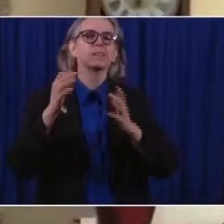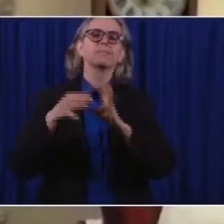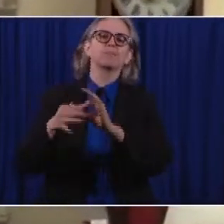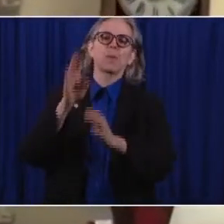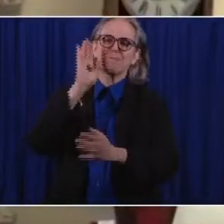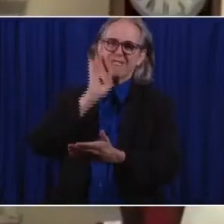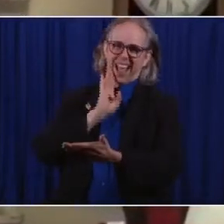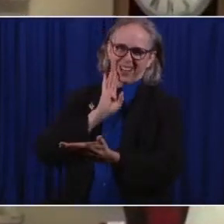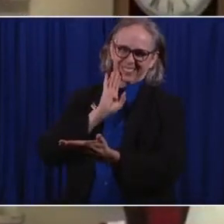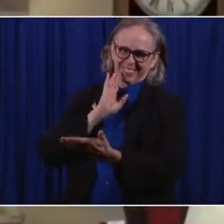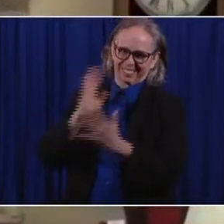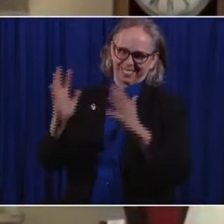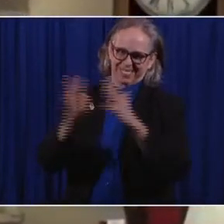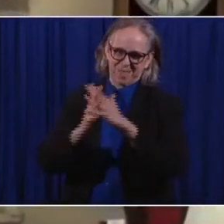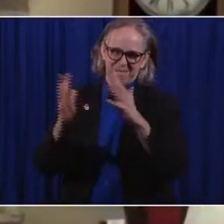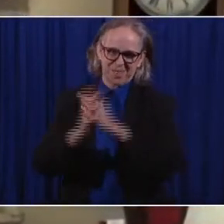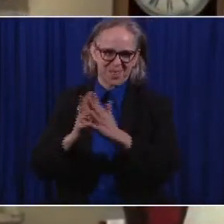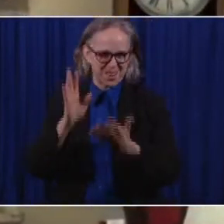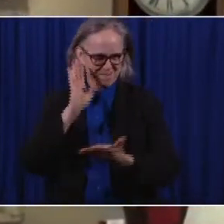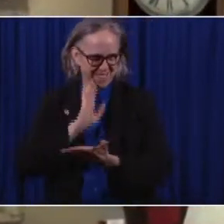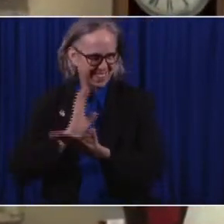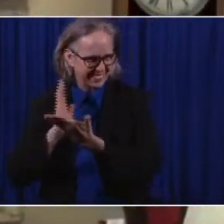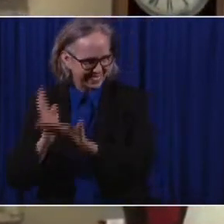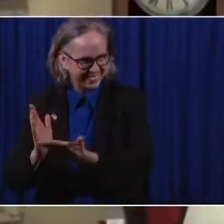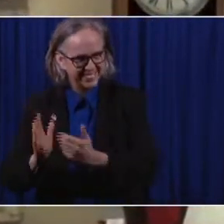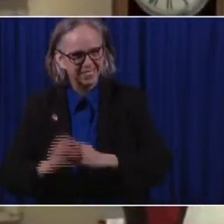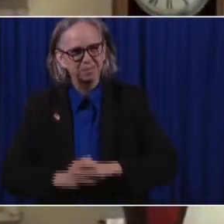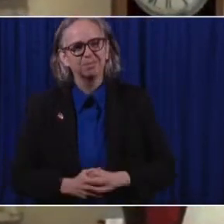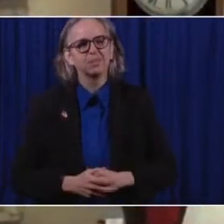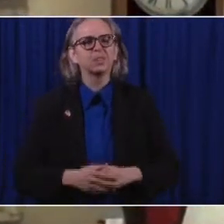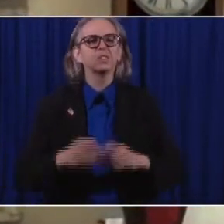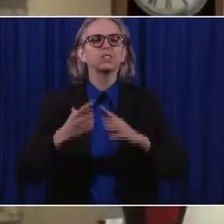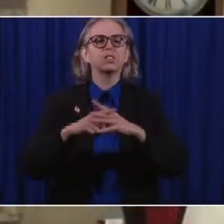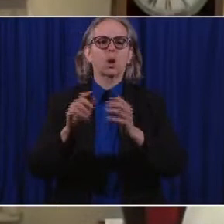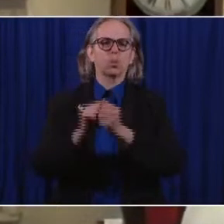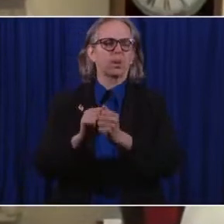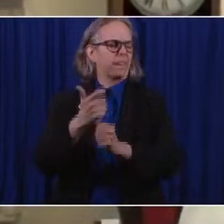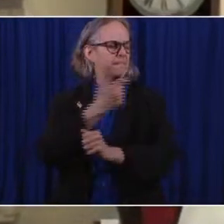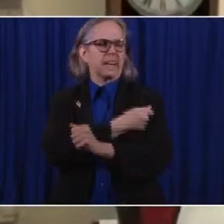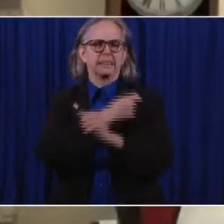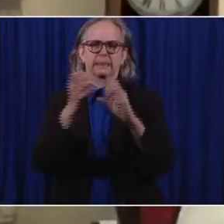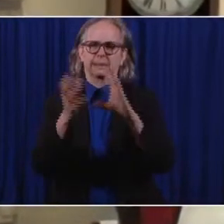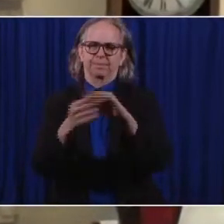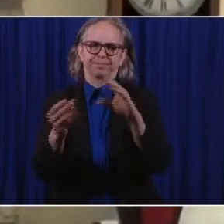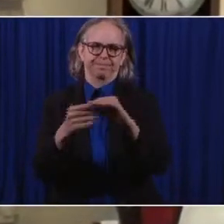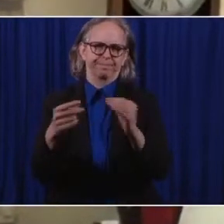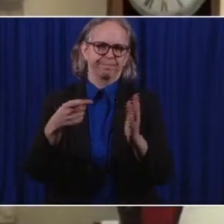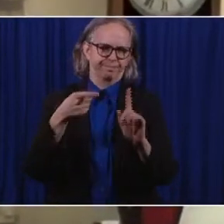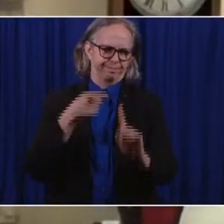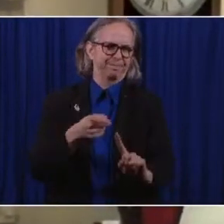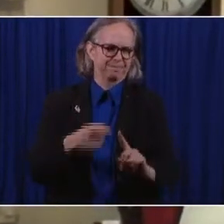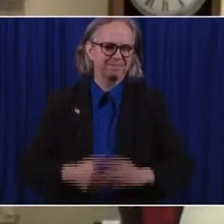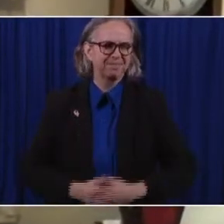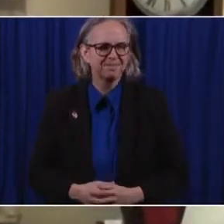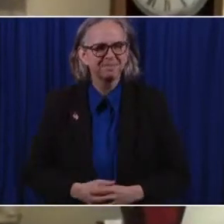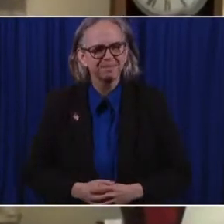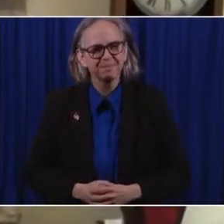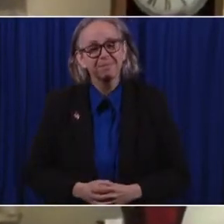When we start off with vaccines, as of today, we've administered in